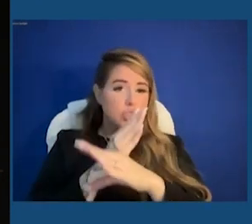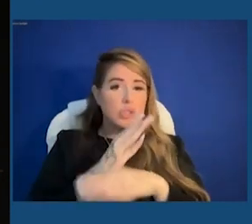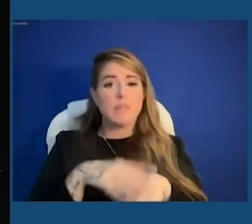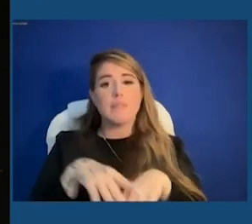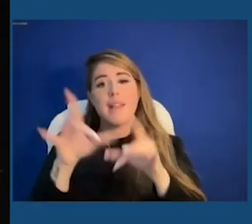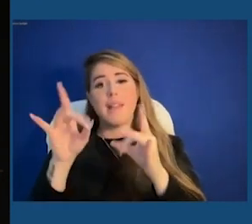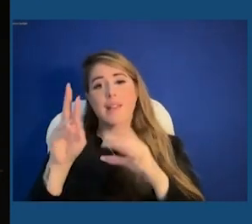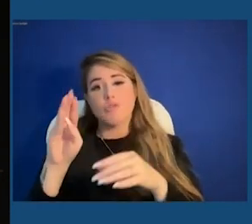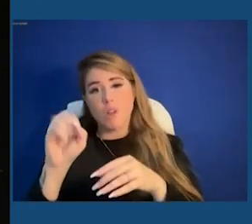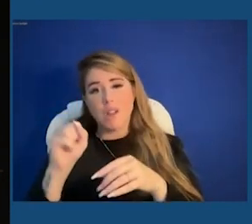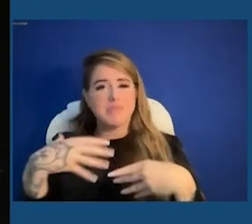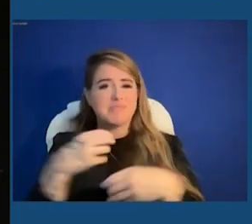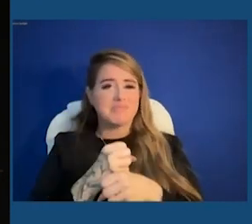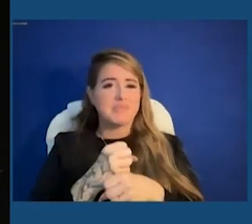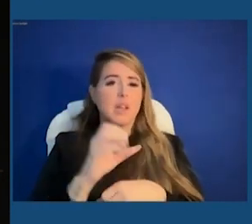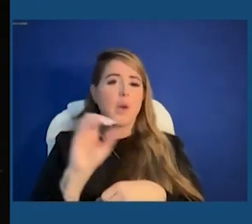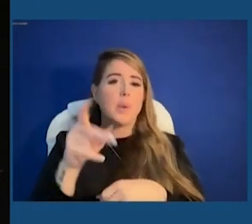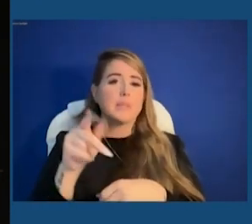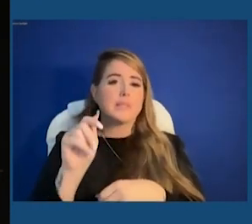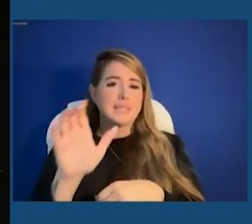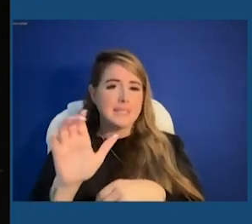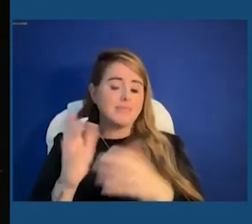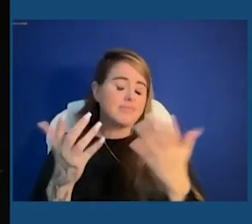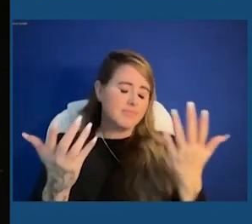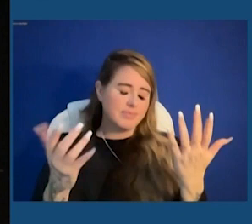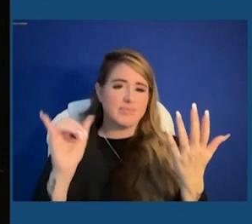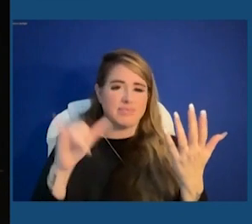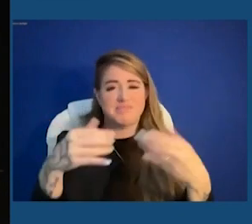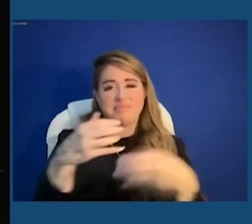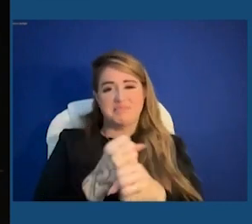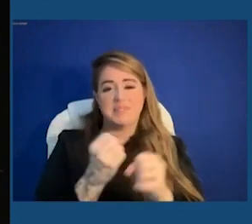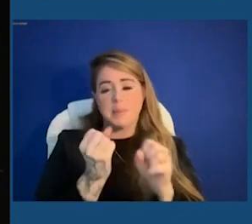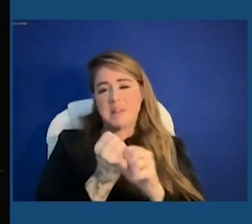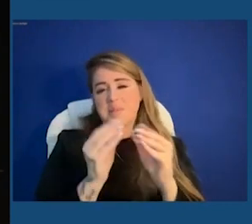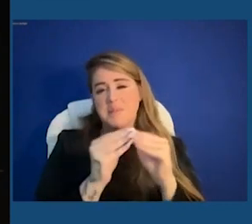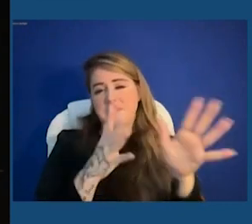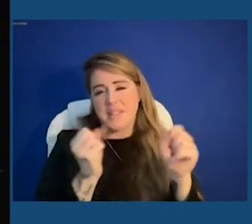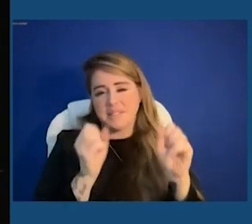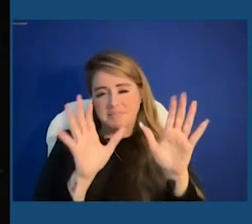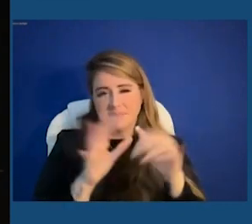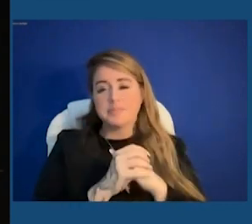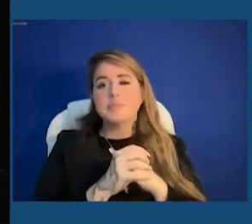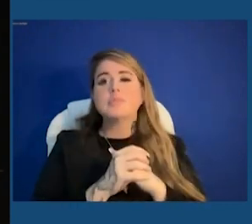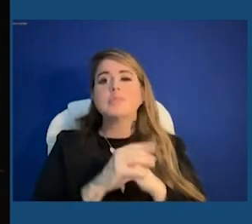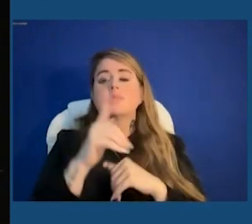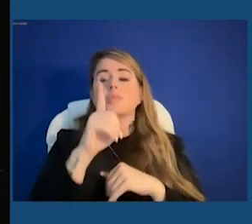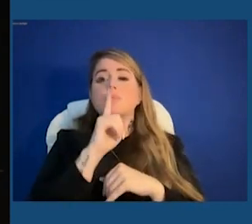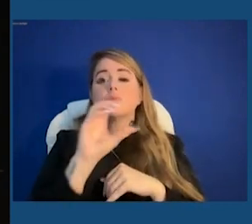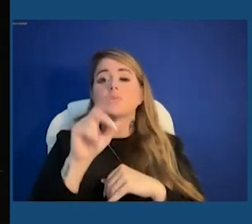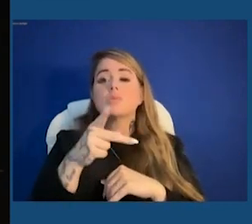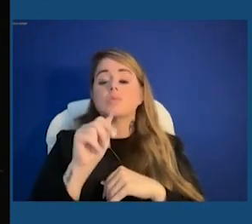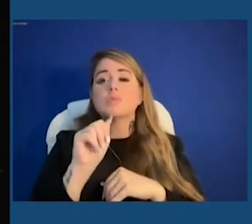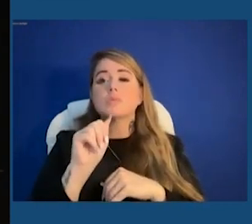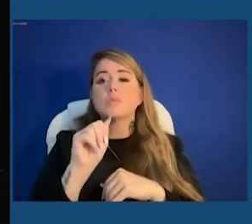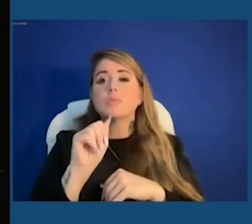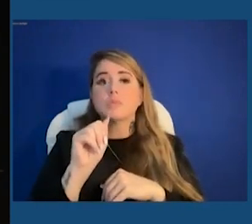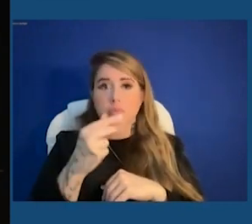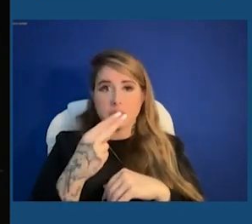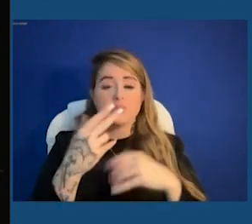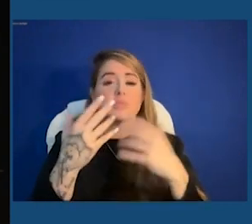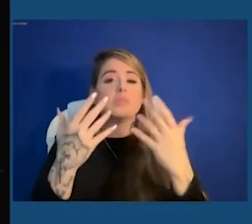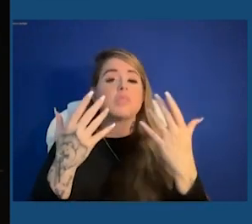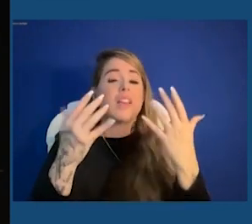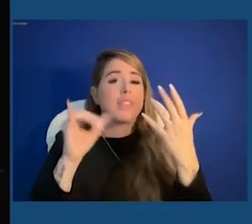to our acronym OPHC for the sake of just expediency. And so OPH is relatively a new office. It